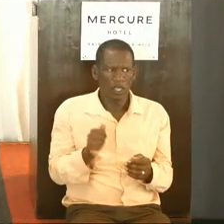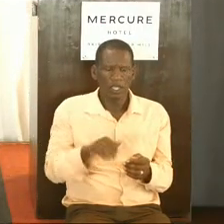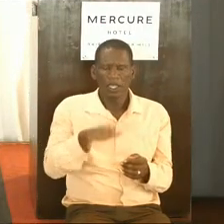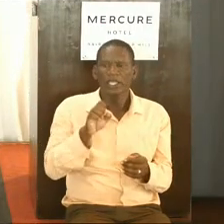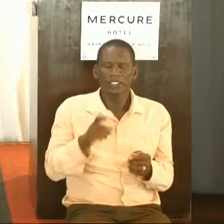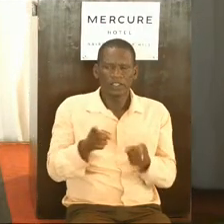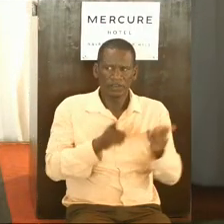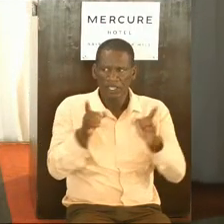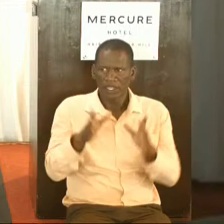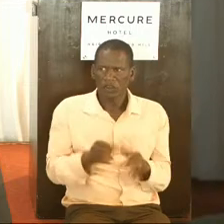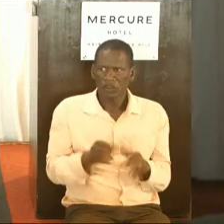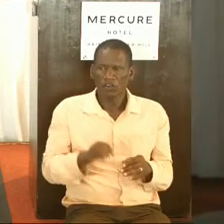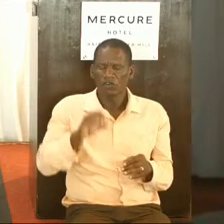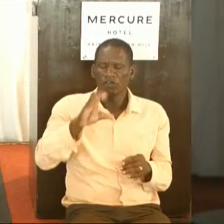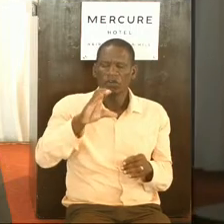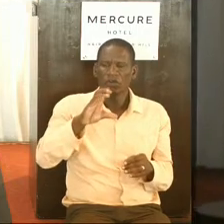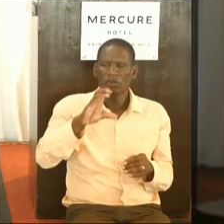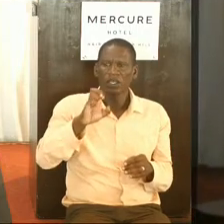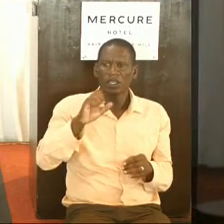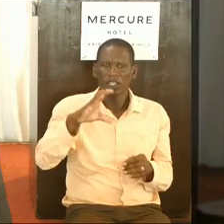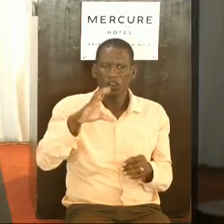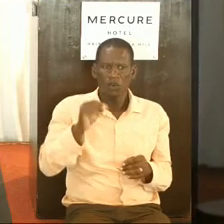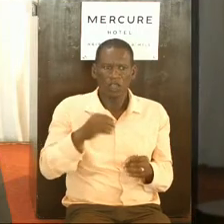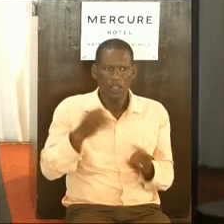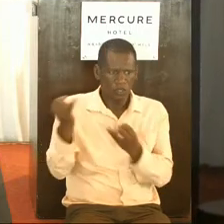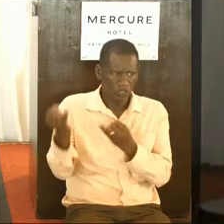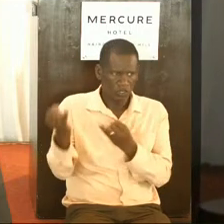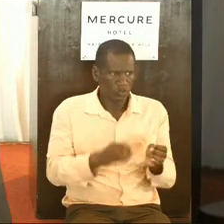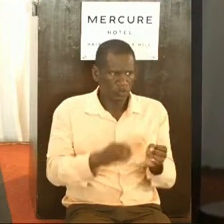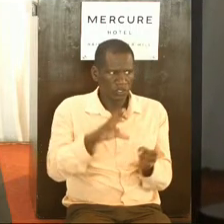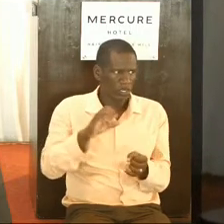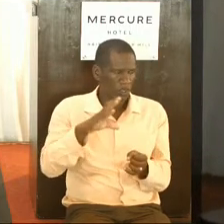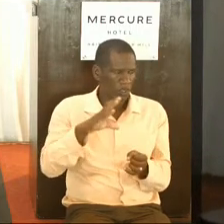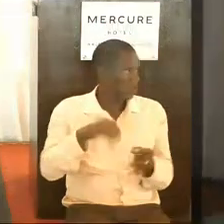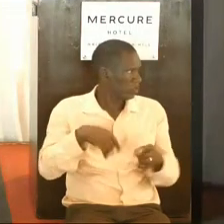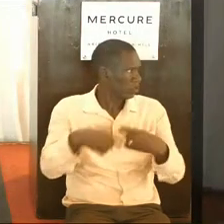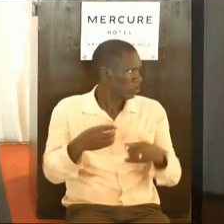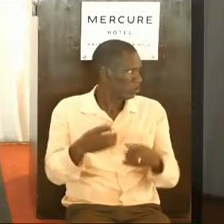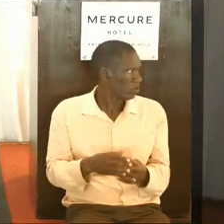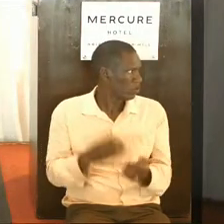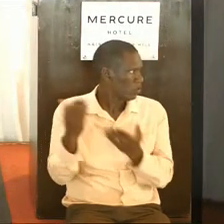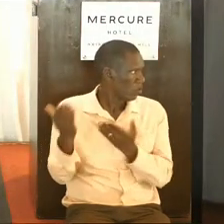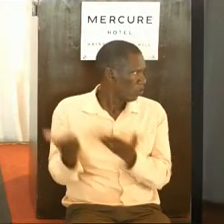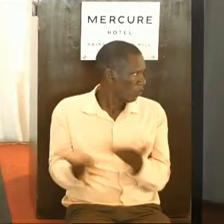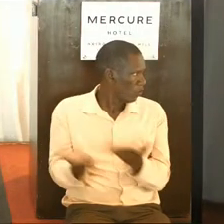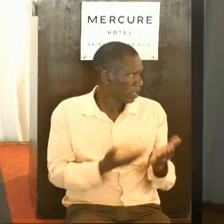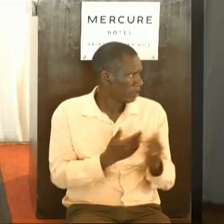executive director of creco I'll also introduce Greco as we go along karibusana